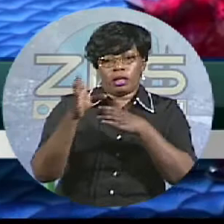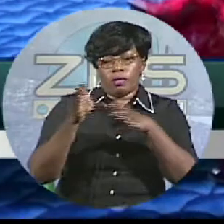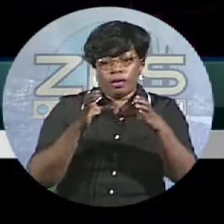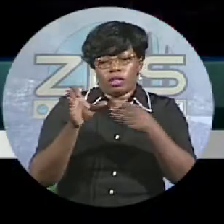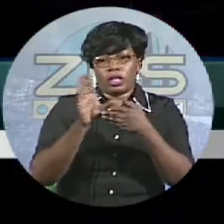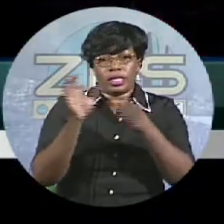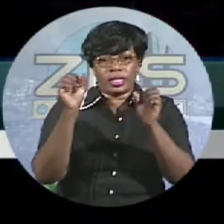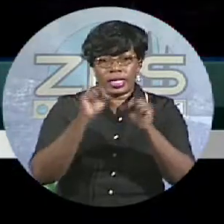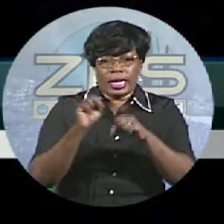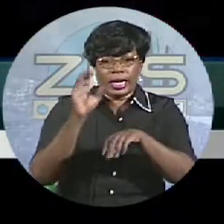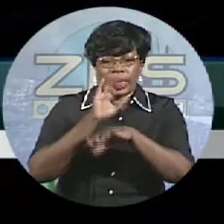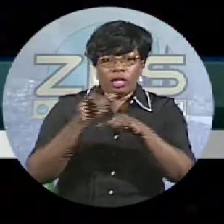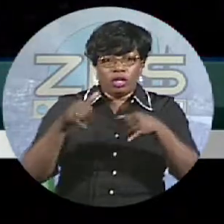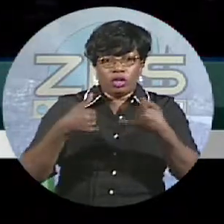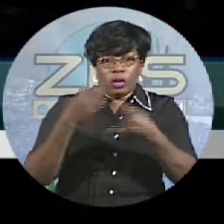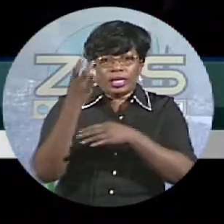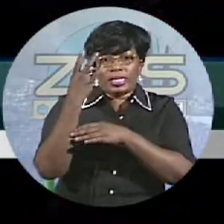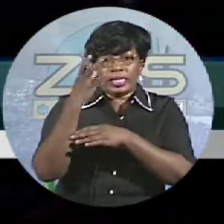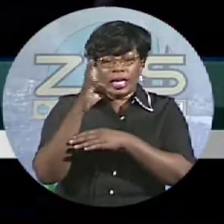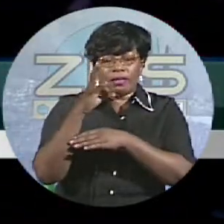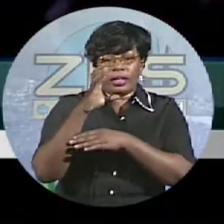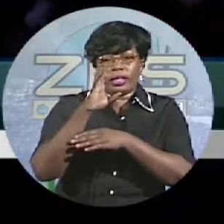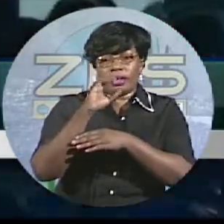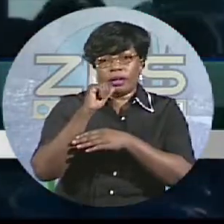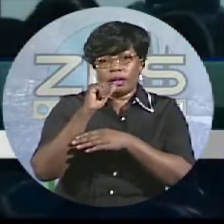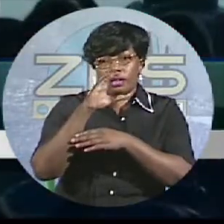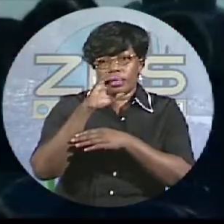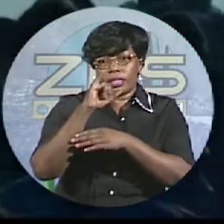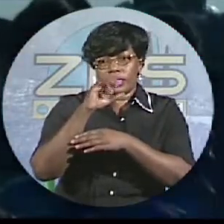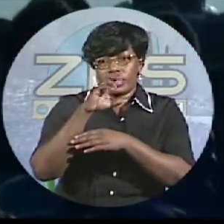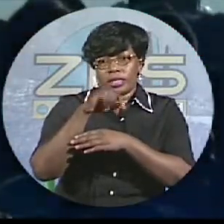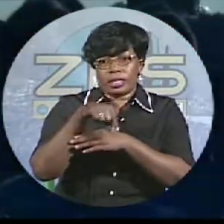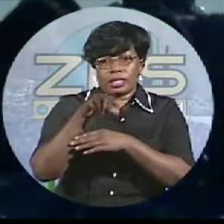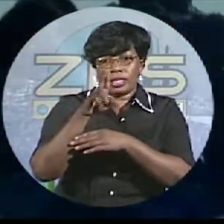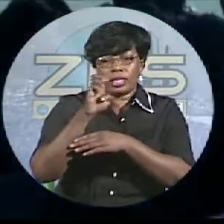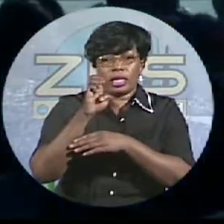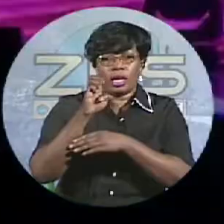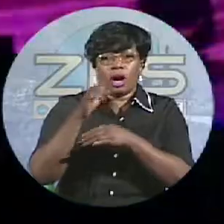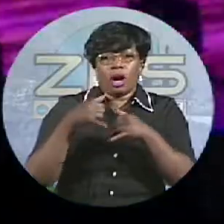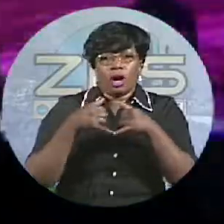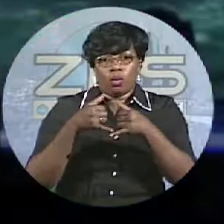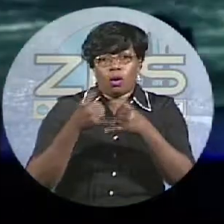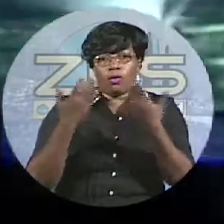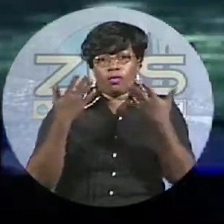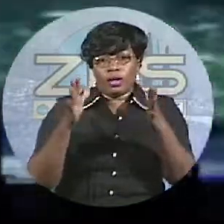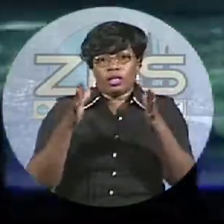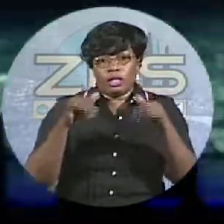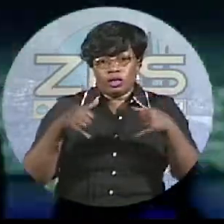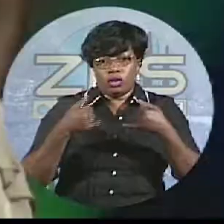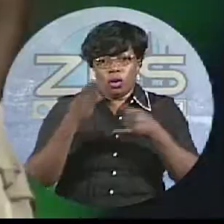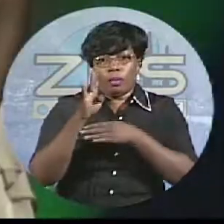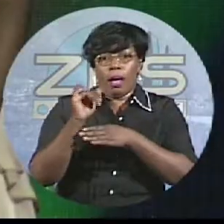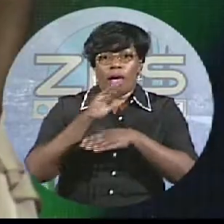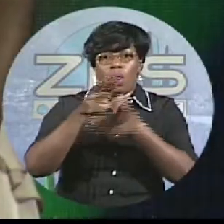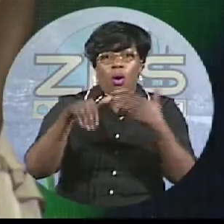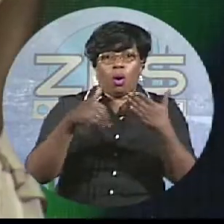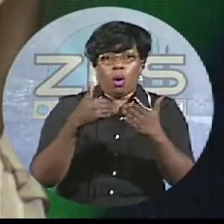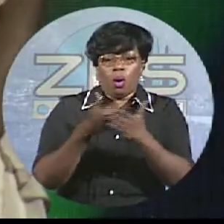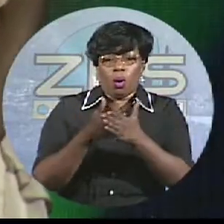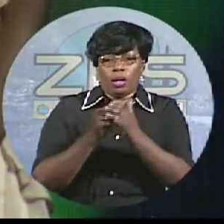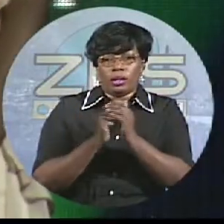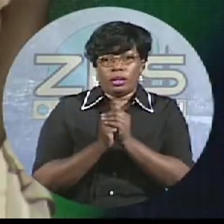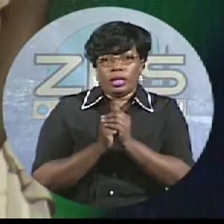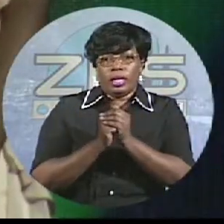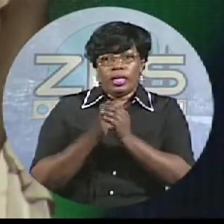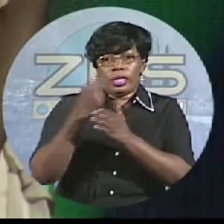Saturday night to enjoy the 17th Cacique Awards. And from start to finish, the ceremony was truly enjoyed by all. The British Colonial